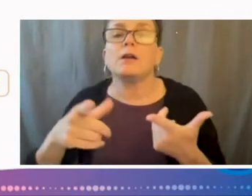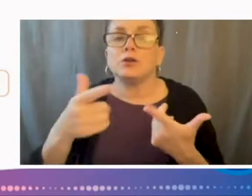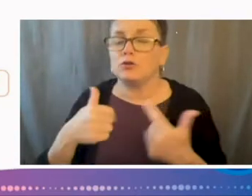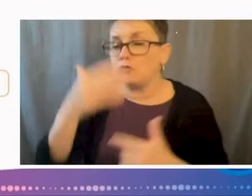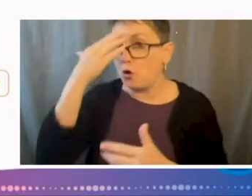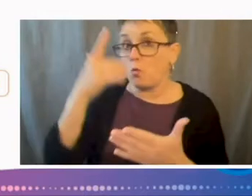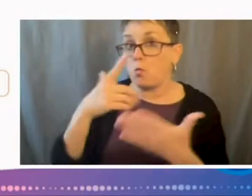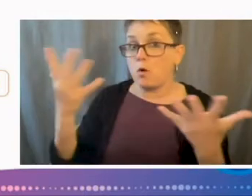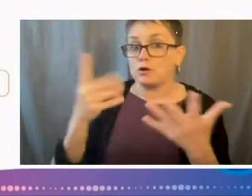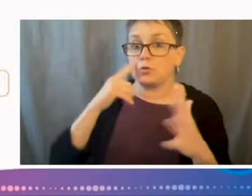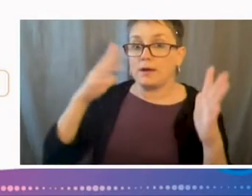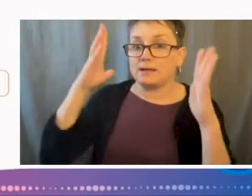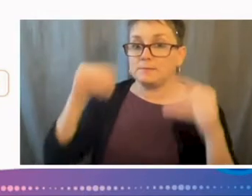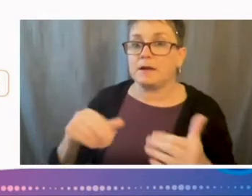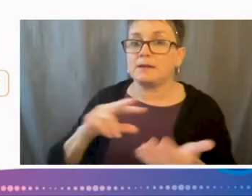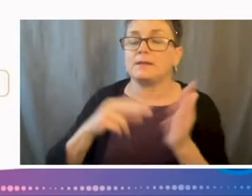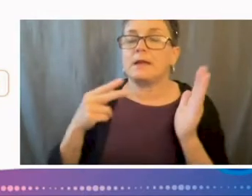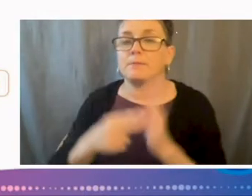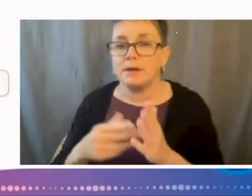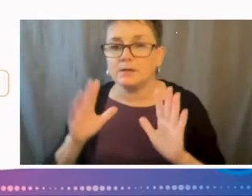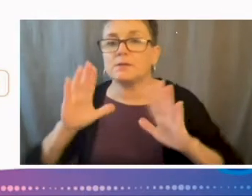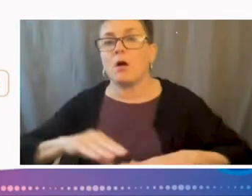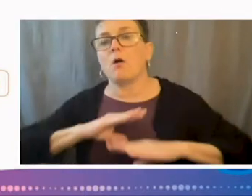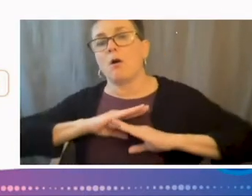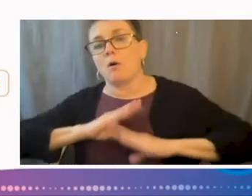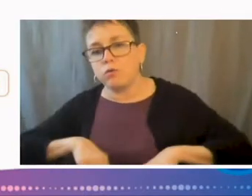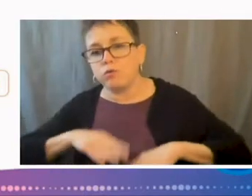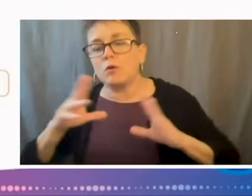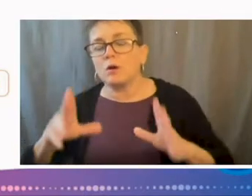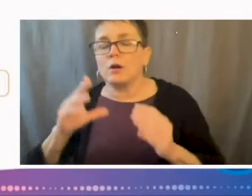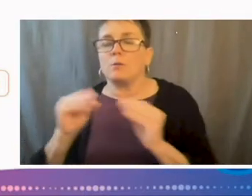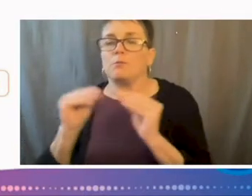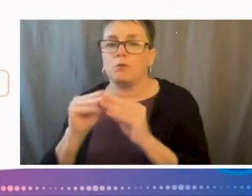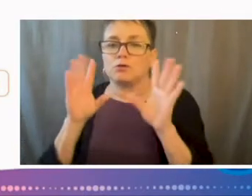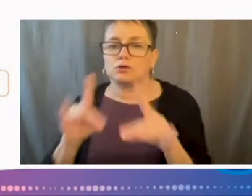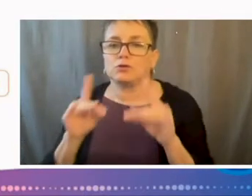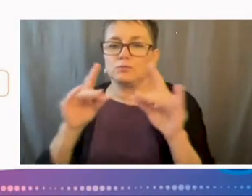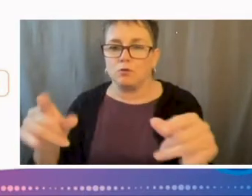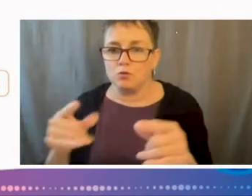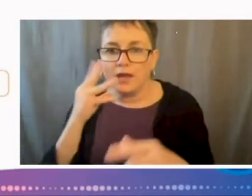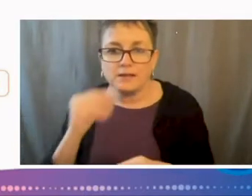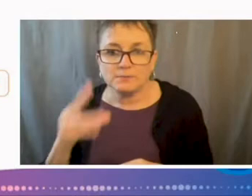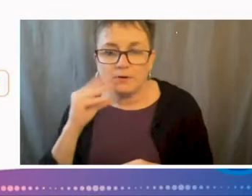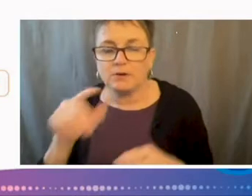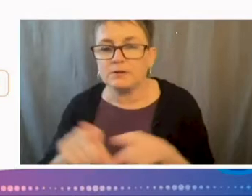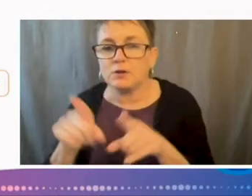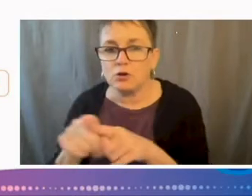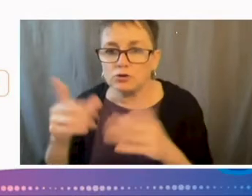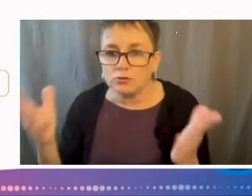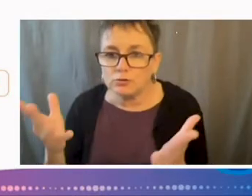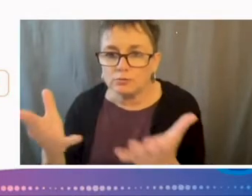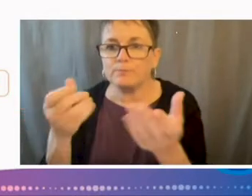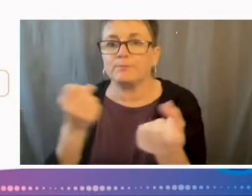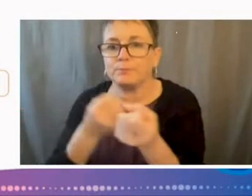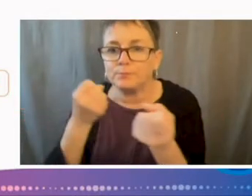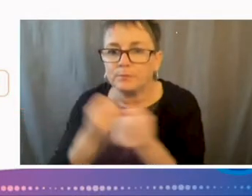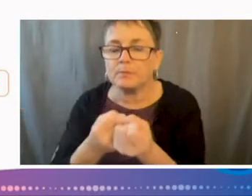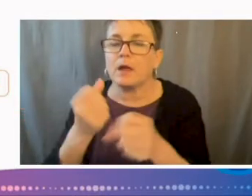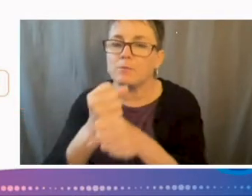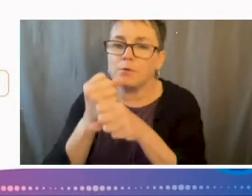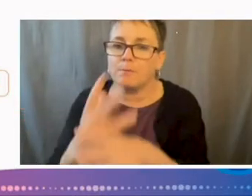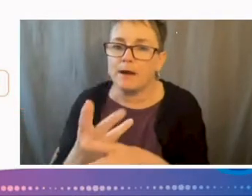customer rides go smoother, but also serves to support, encourage, and prepare customers to take